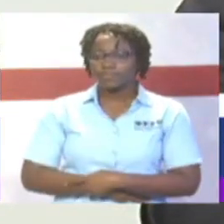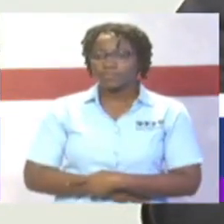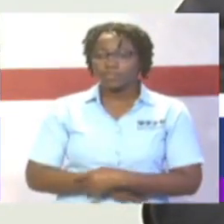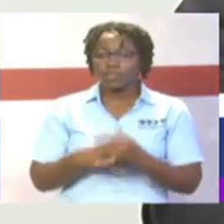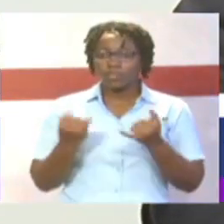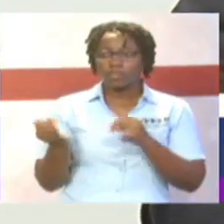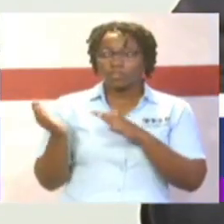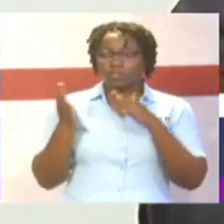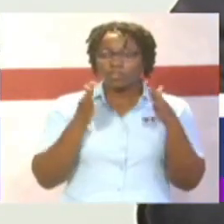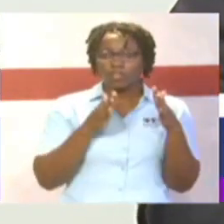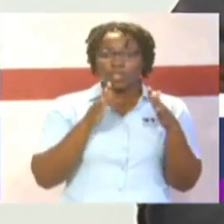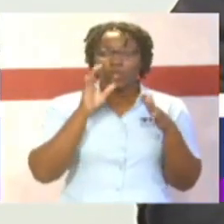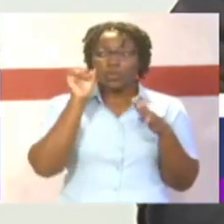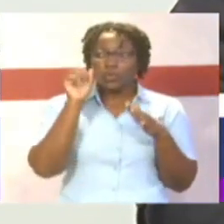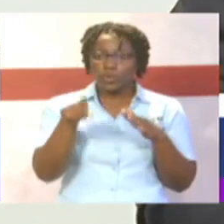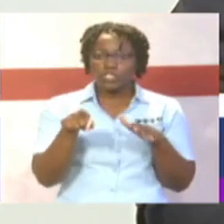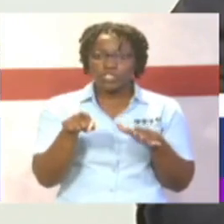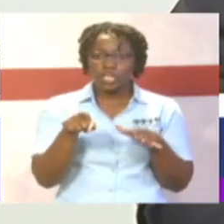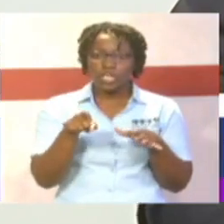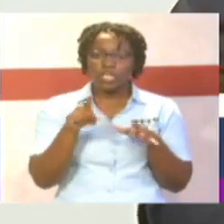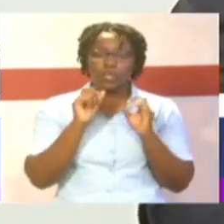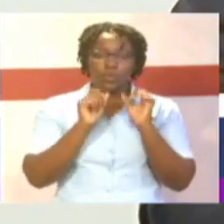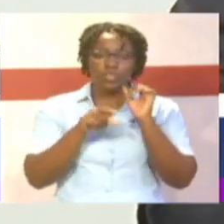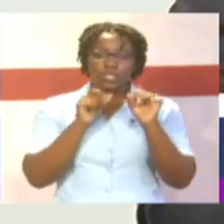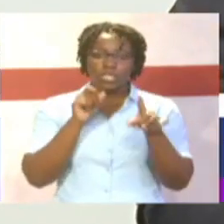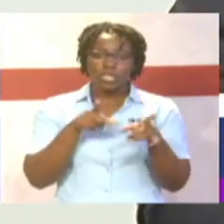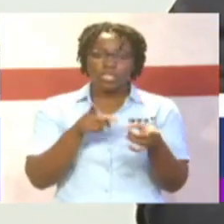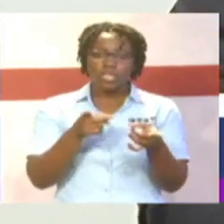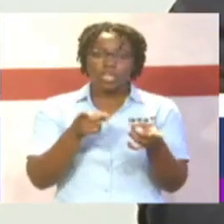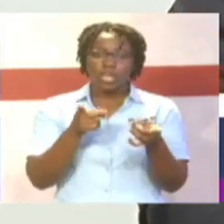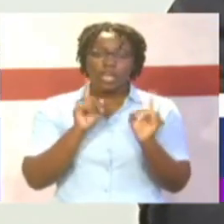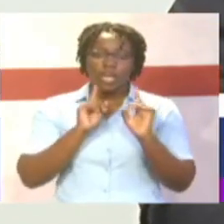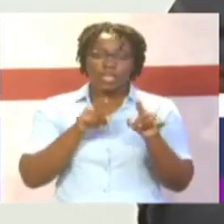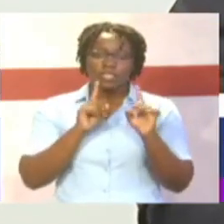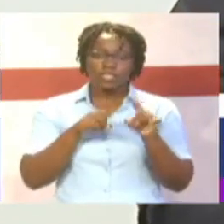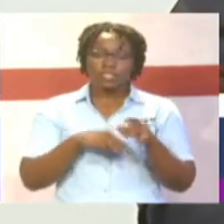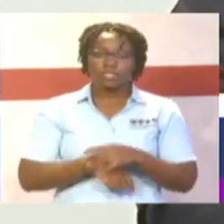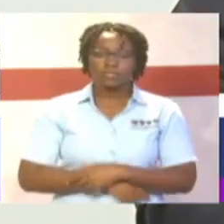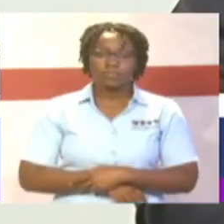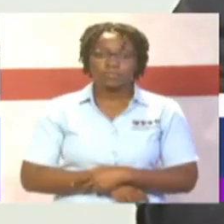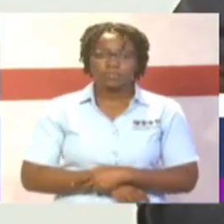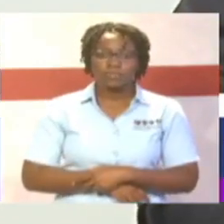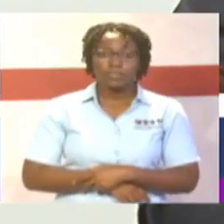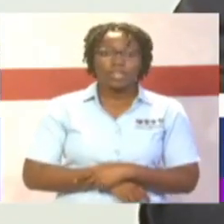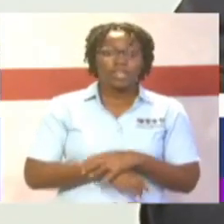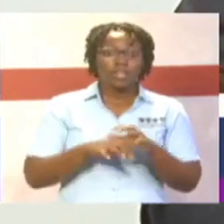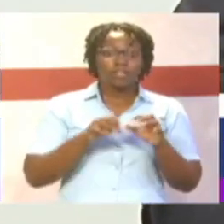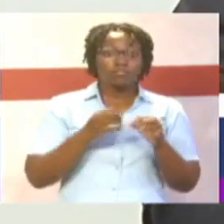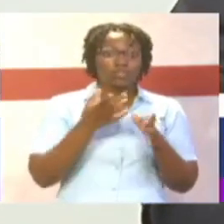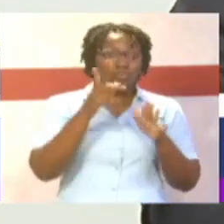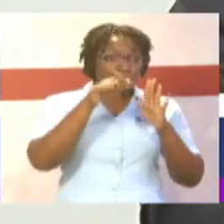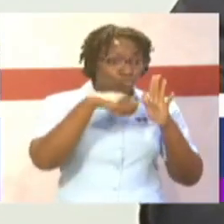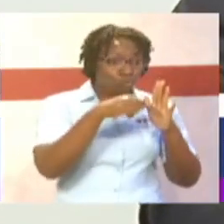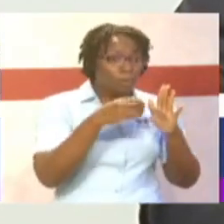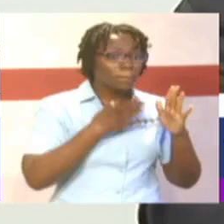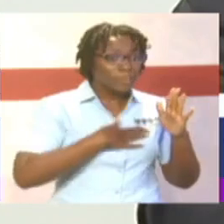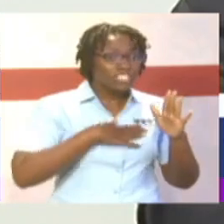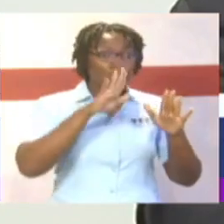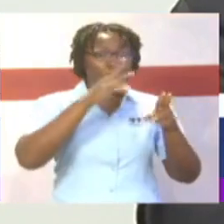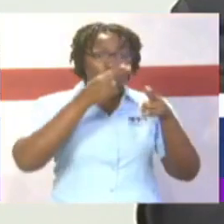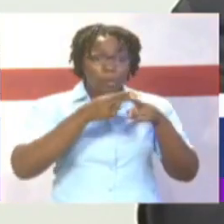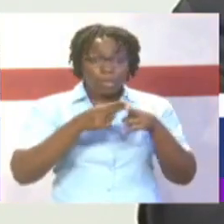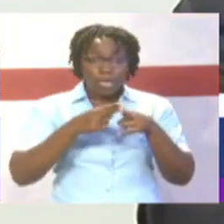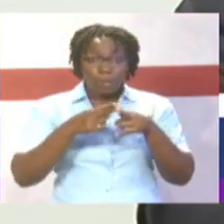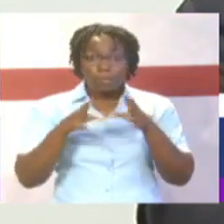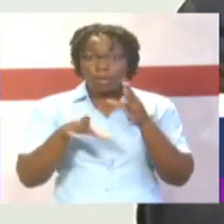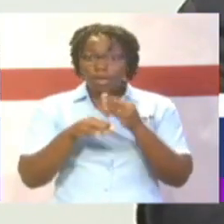will now move to our question and answer segment. Members of the media, please indicate your name and the media house that you represent